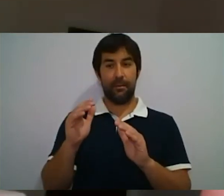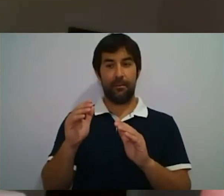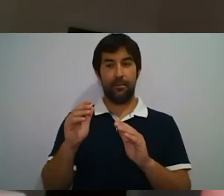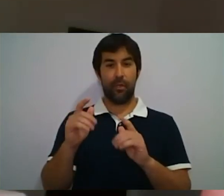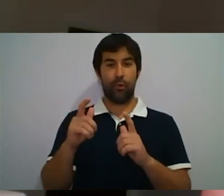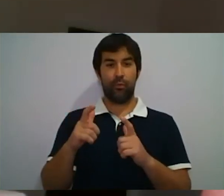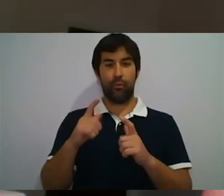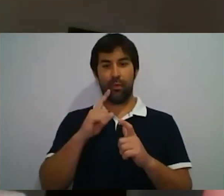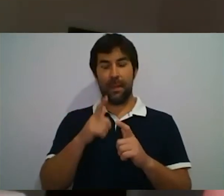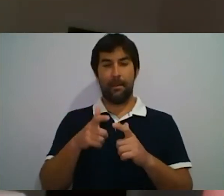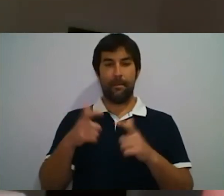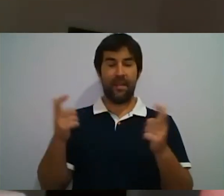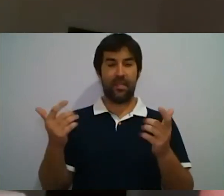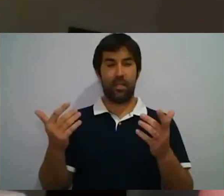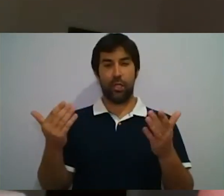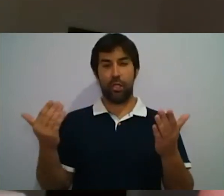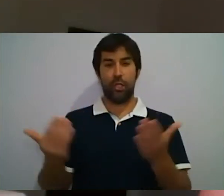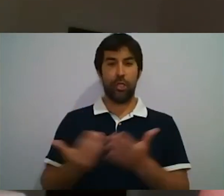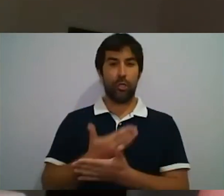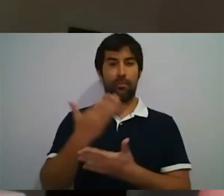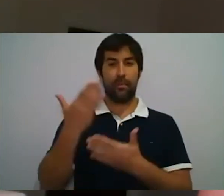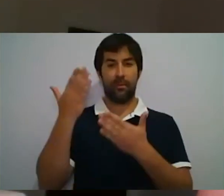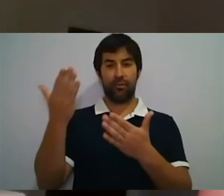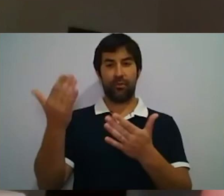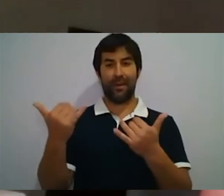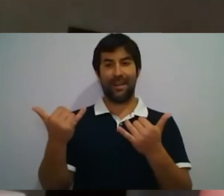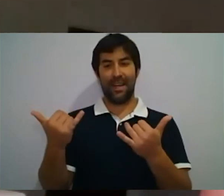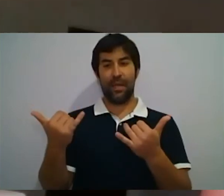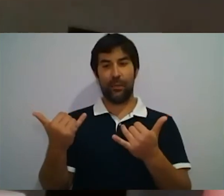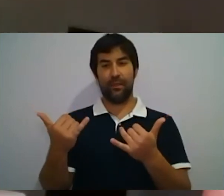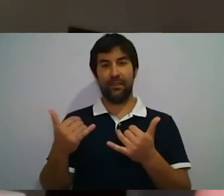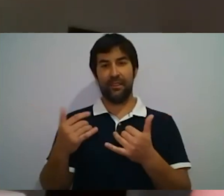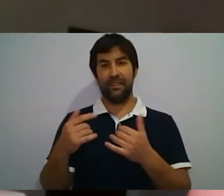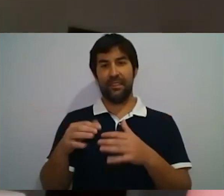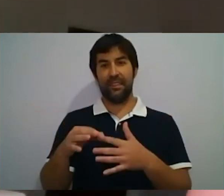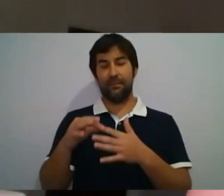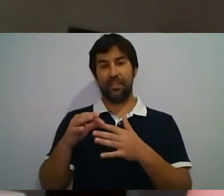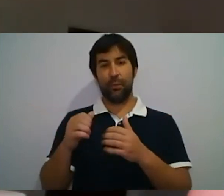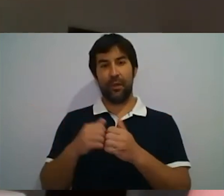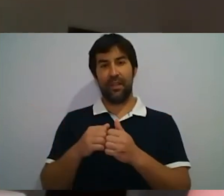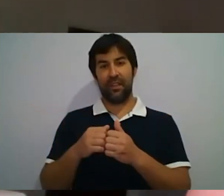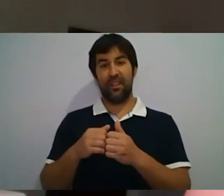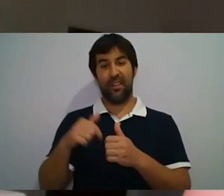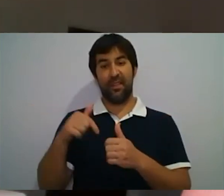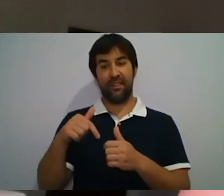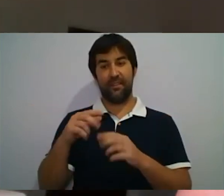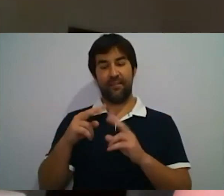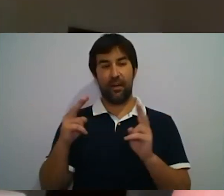Transit safety and asset management of transit. And then the Southwest Pennsylvania,